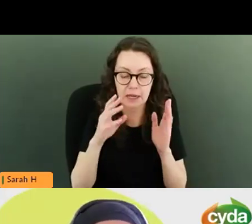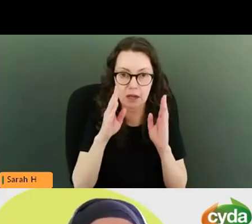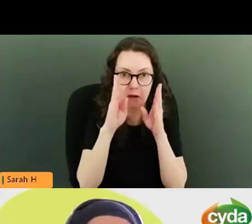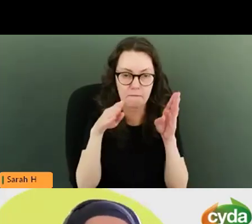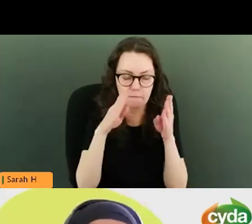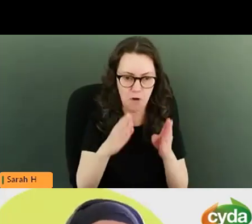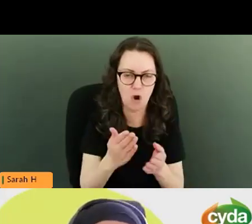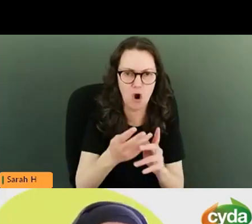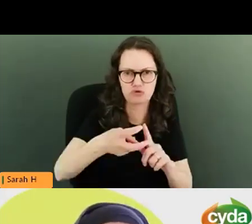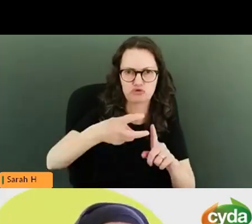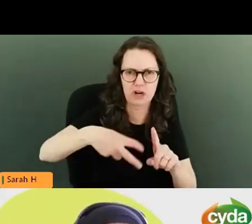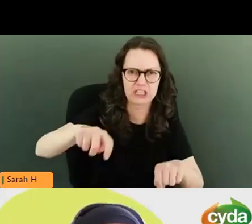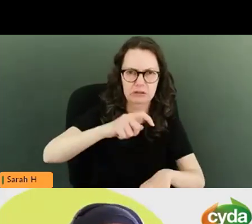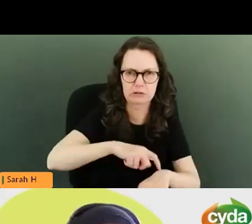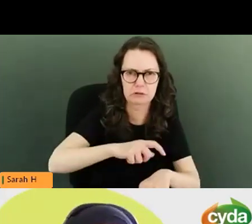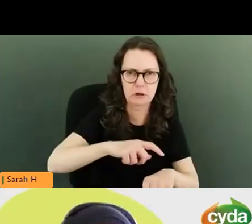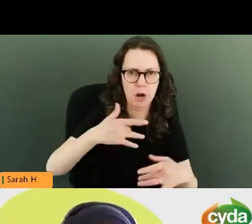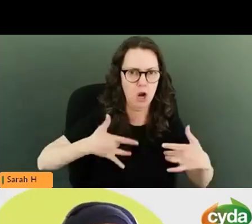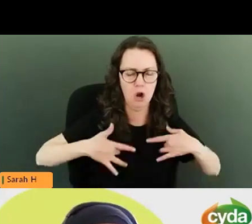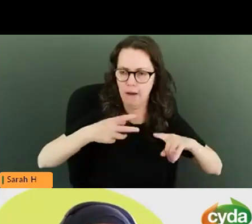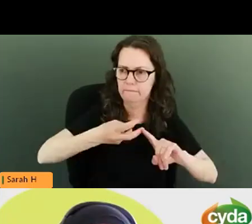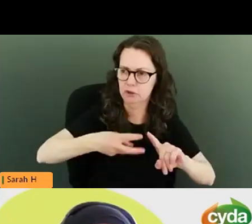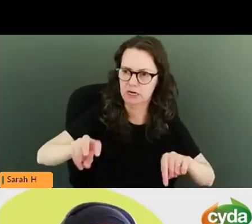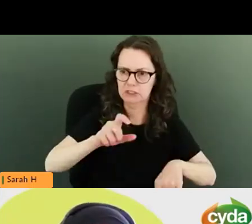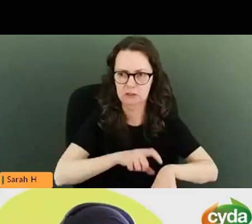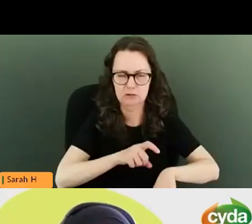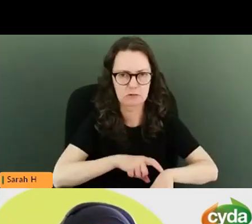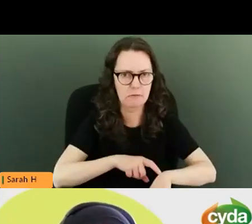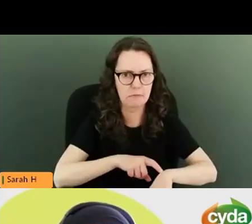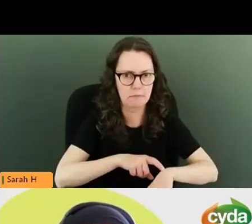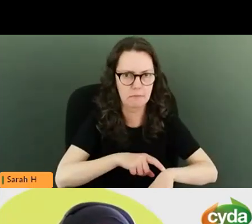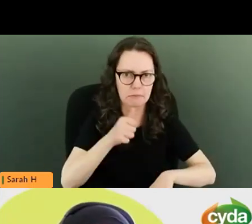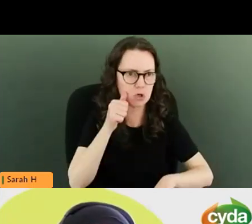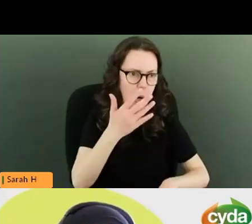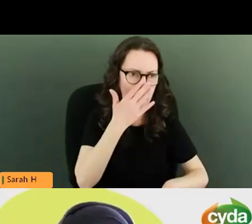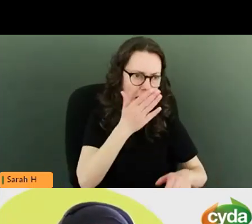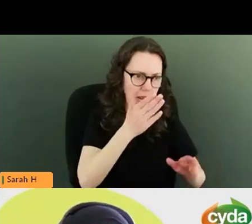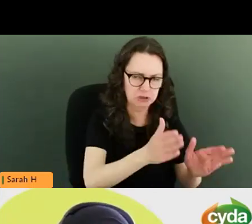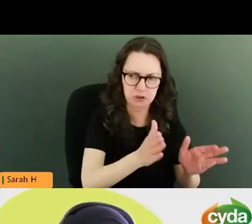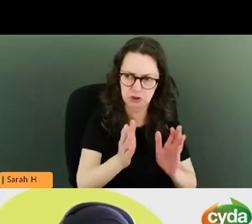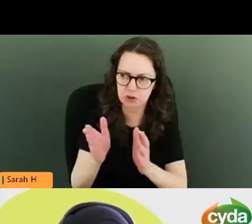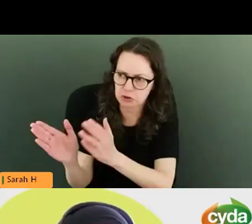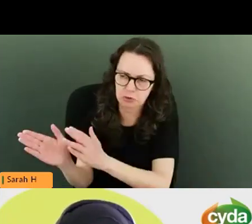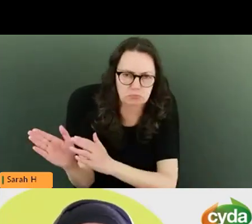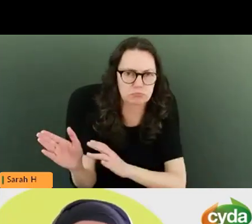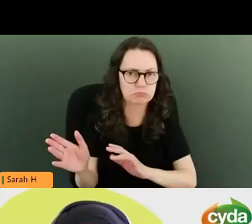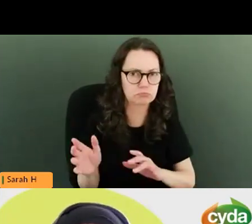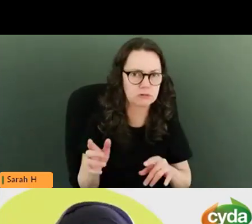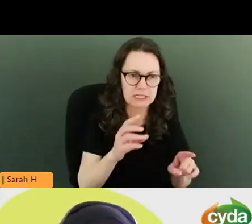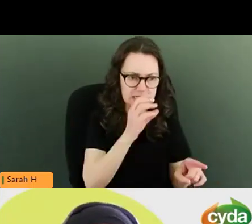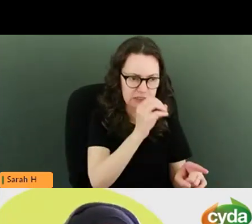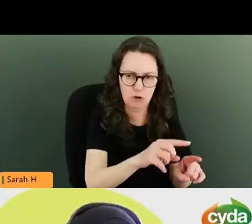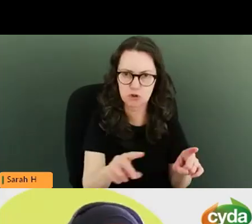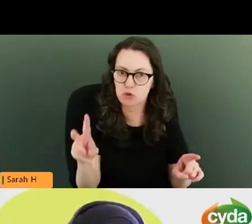about transitions, life transitions and life changes. And that's at all ages of life for children and young people from 0